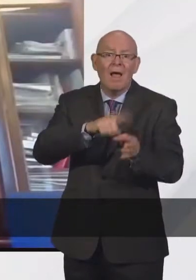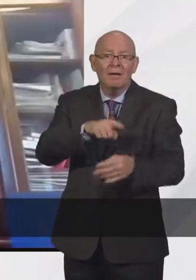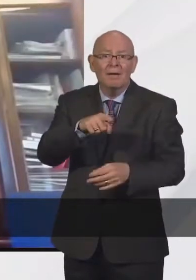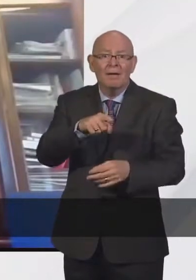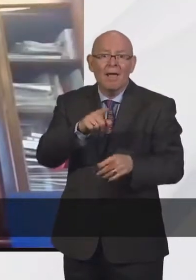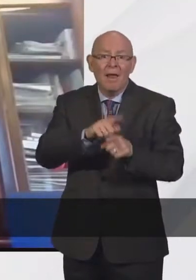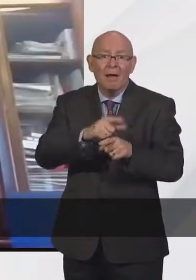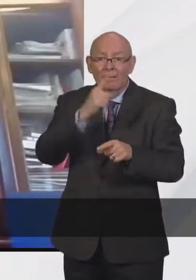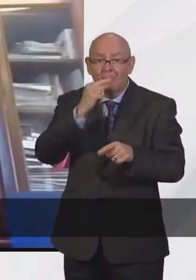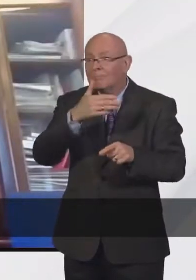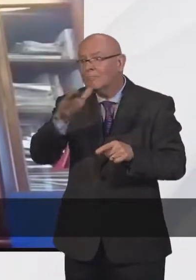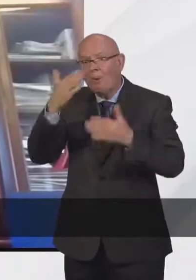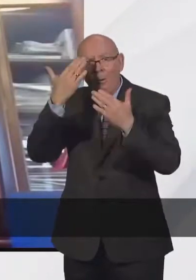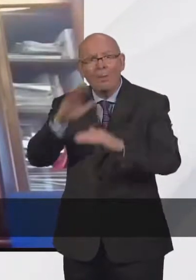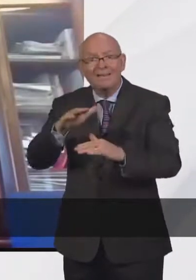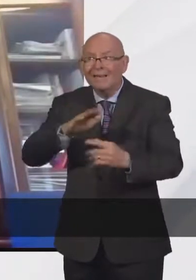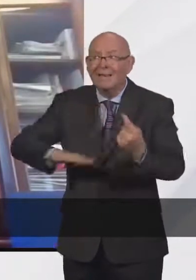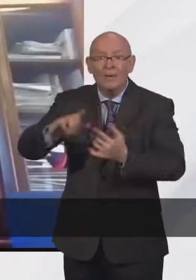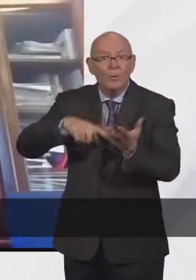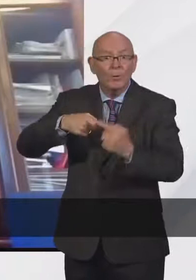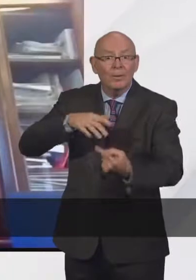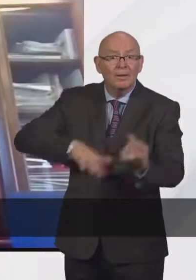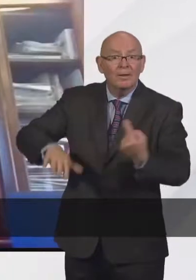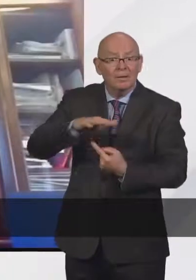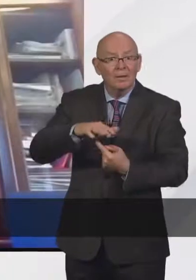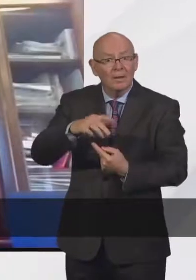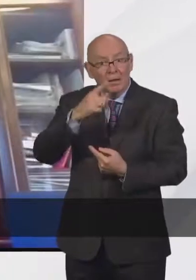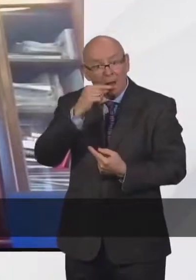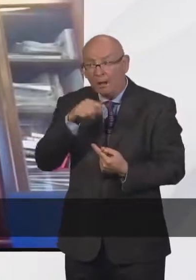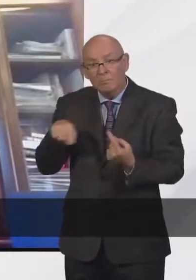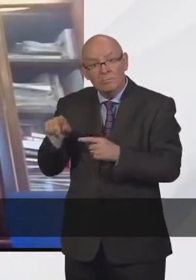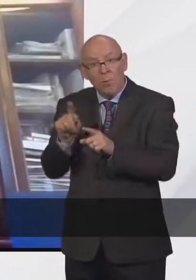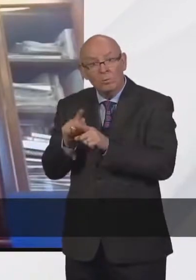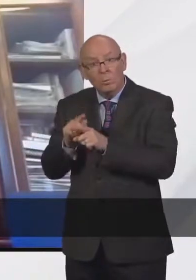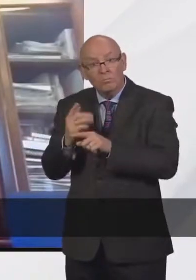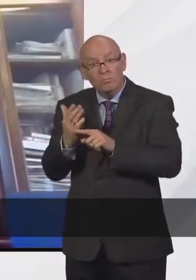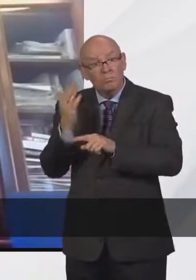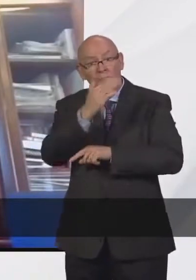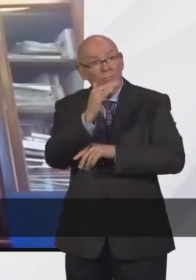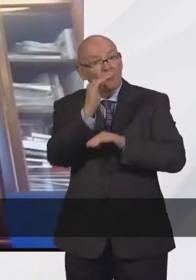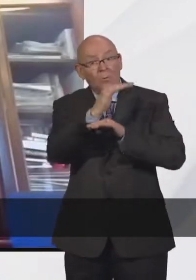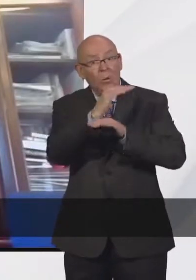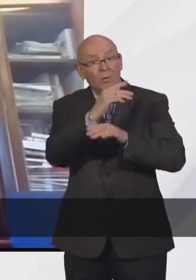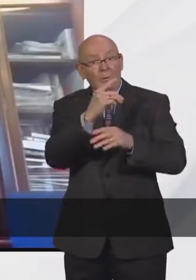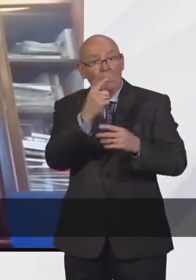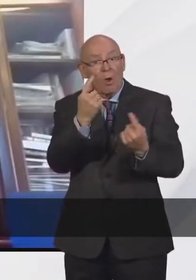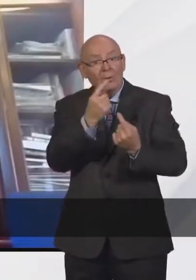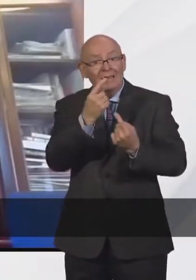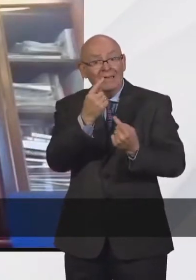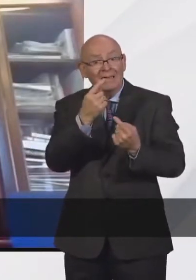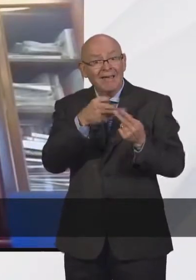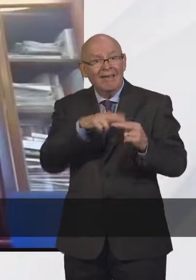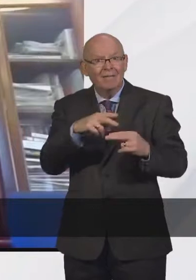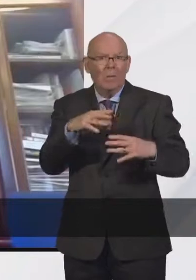when they return? And can I also ask Sir Patrick and Professor Whitty, are you both confident that